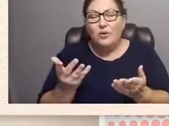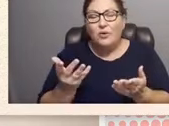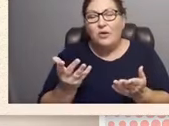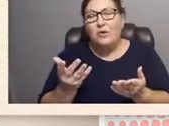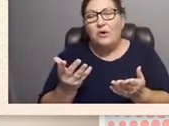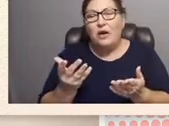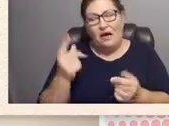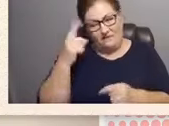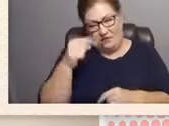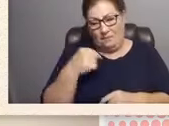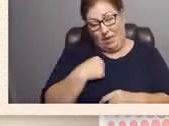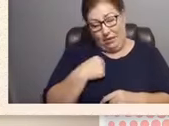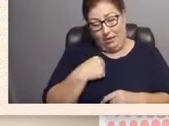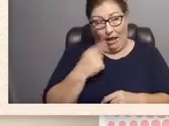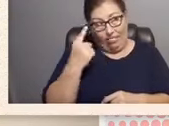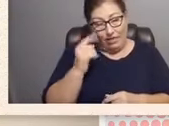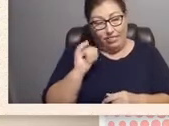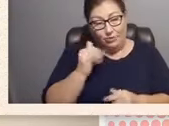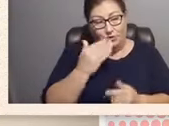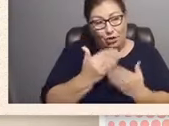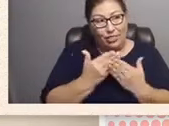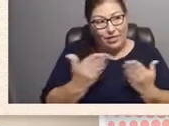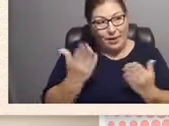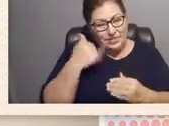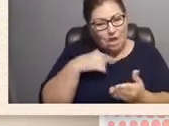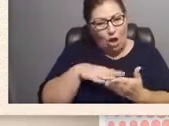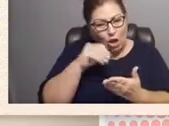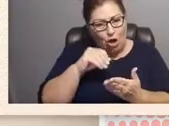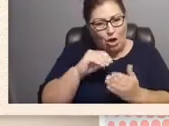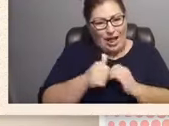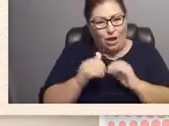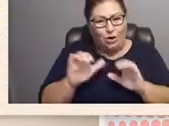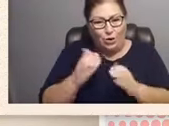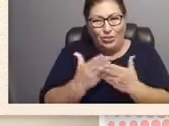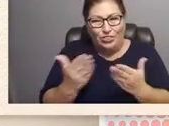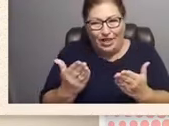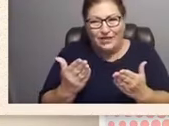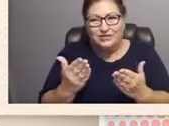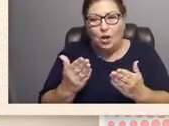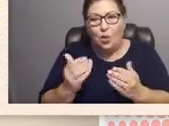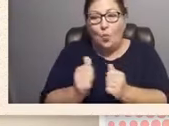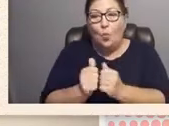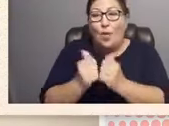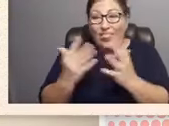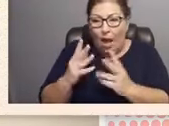was a good thing because I learned how to do things without people catering to me.